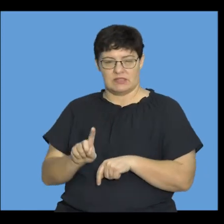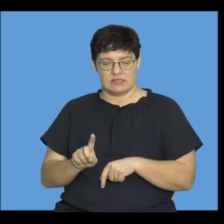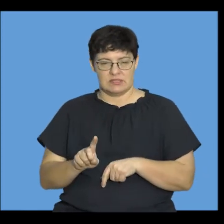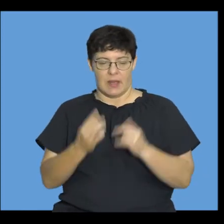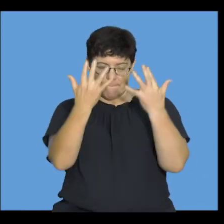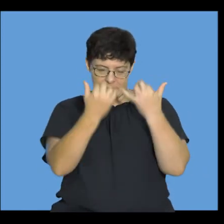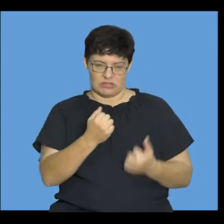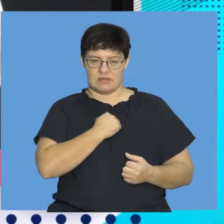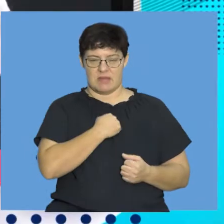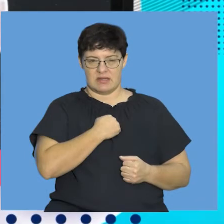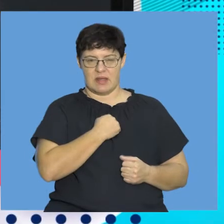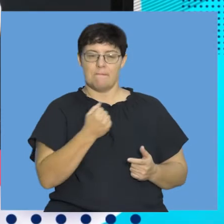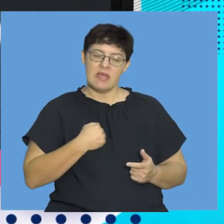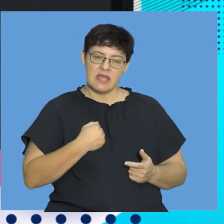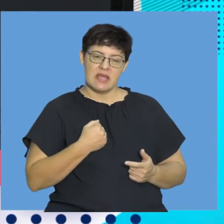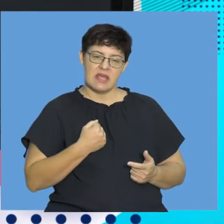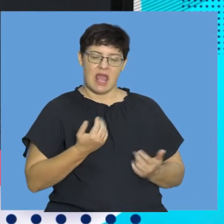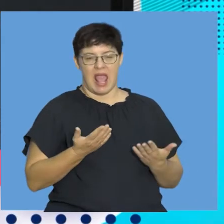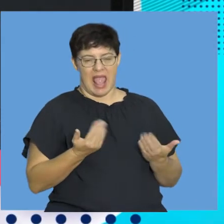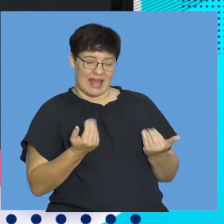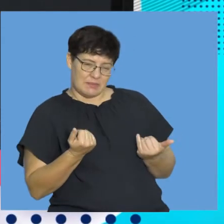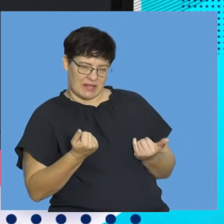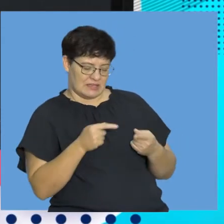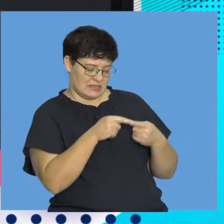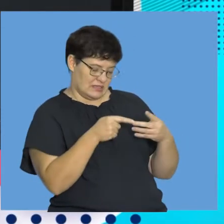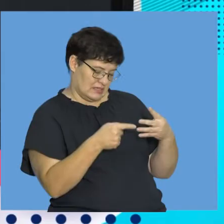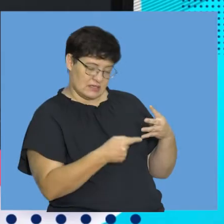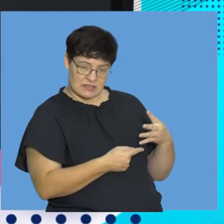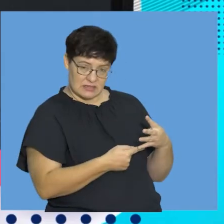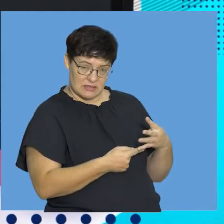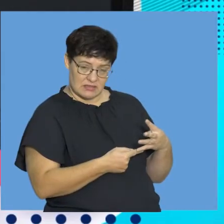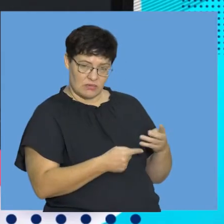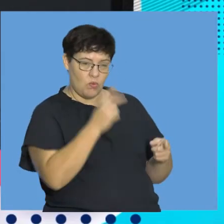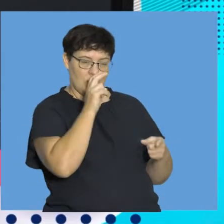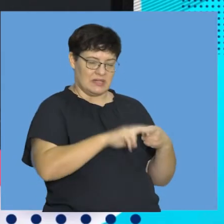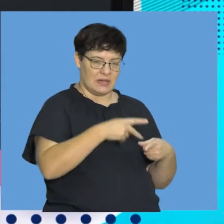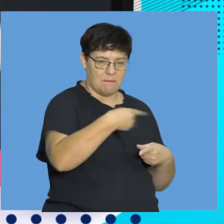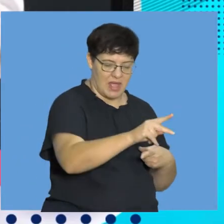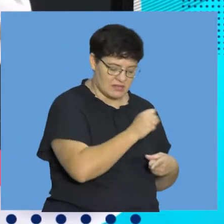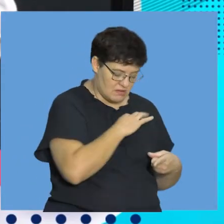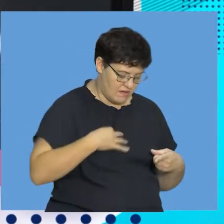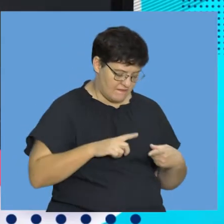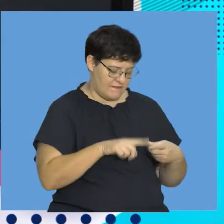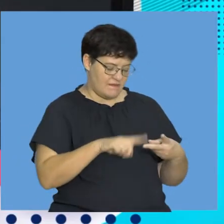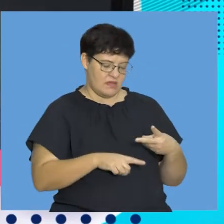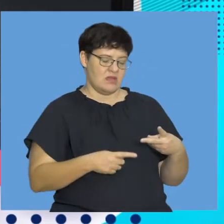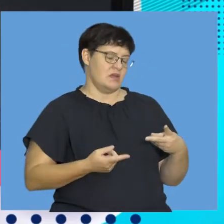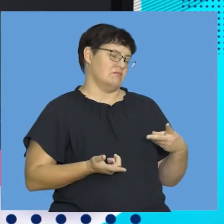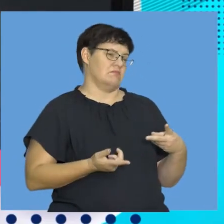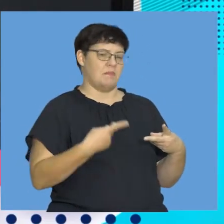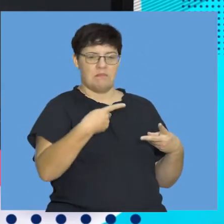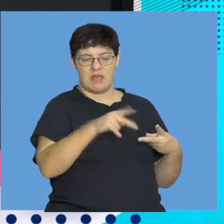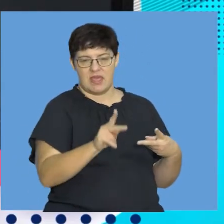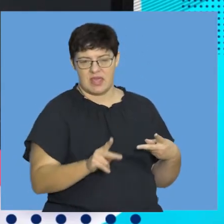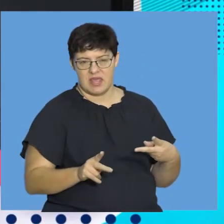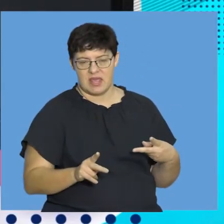into consideration, right, this is my budget. This is what I am going to experience. I'm going to need to pay wages.